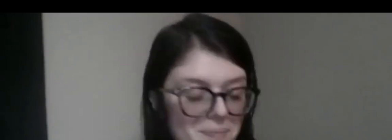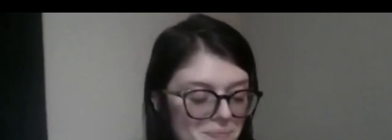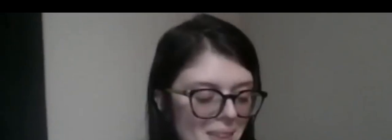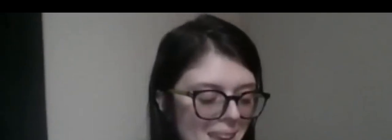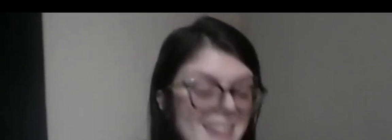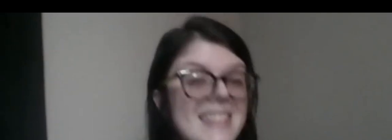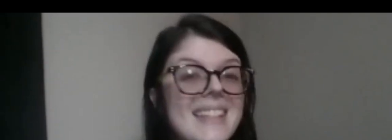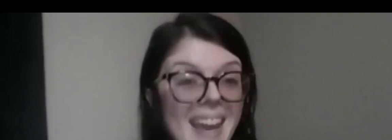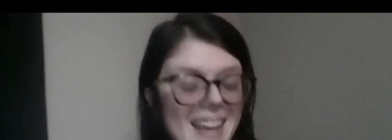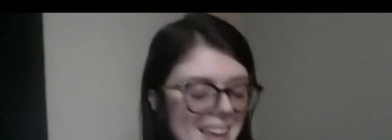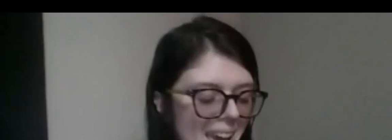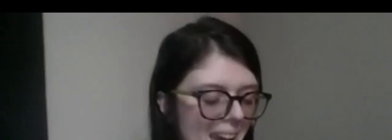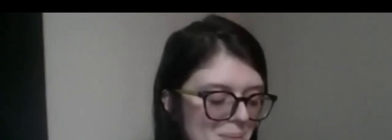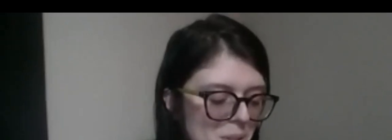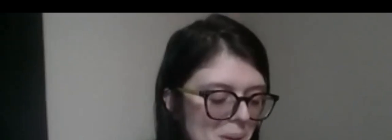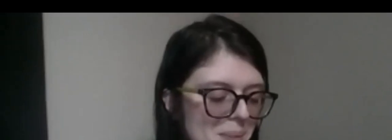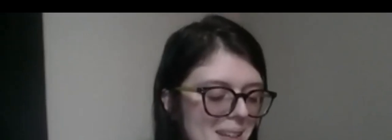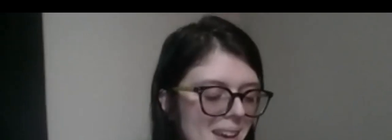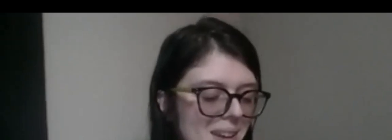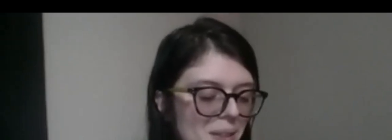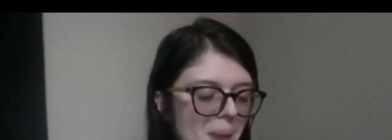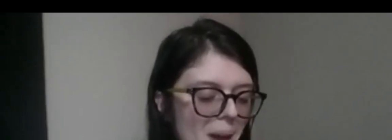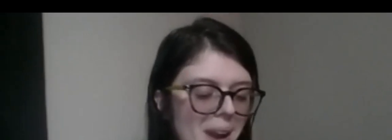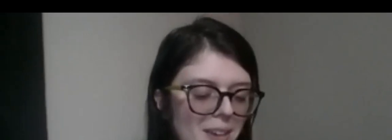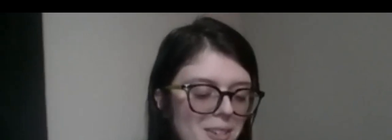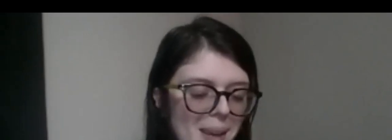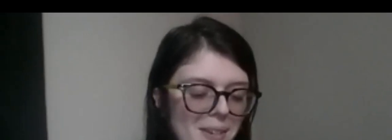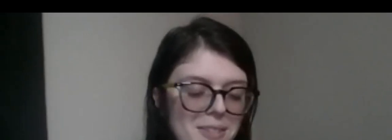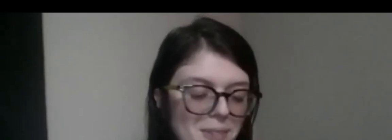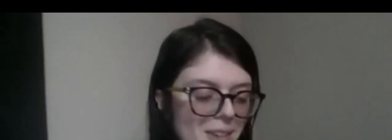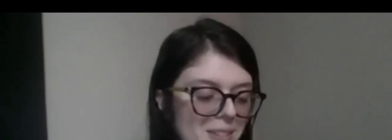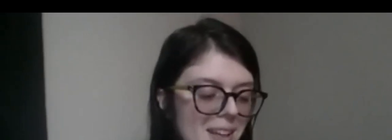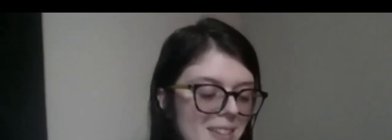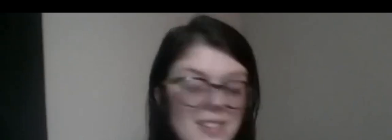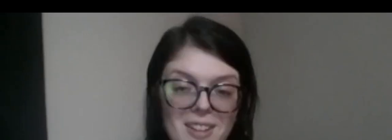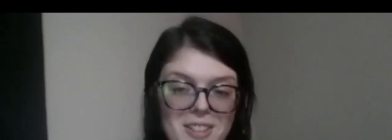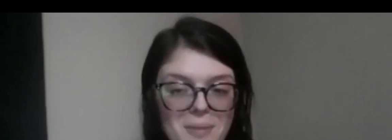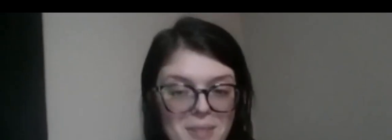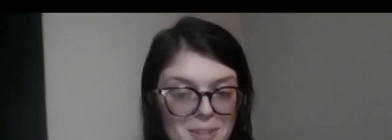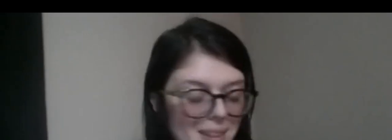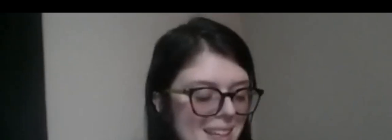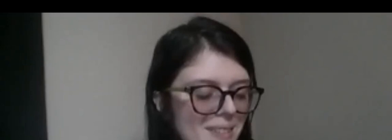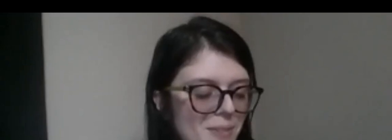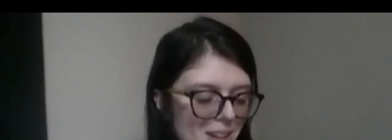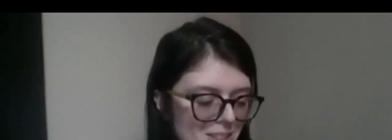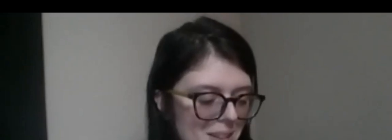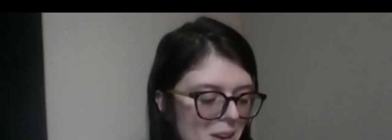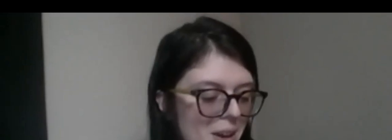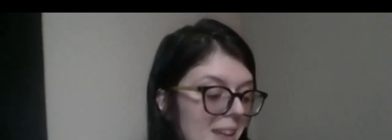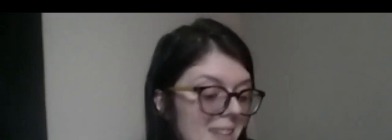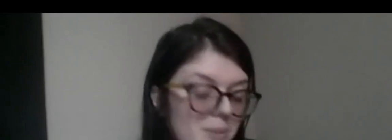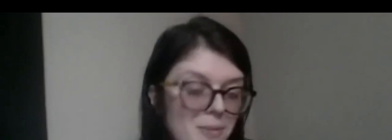there. Today, I'm joined by yet another powerhouse panel surrounding a discussion of disability in